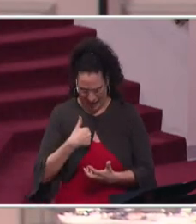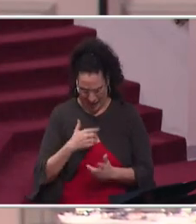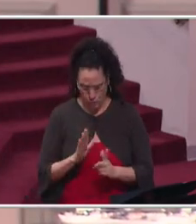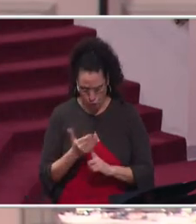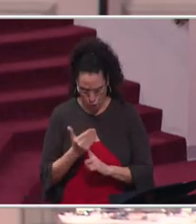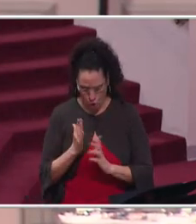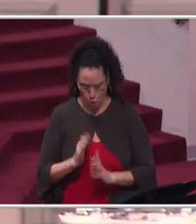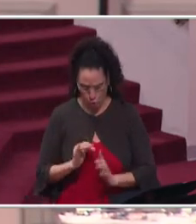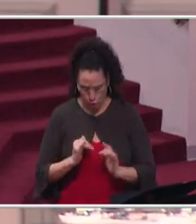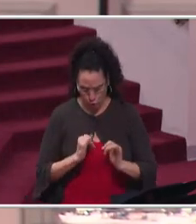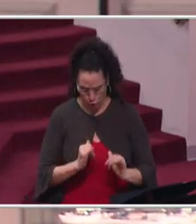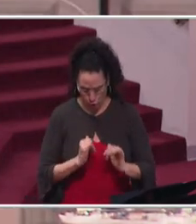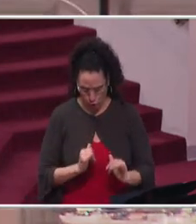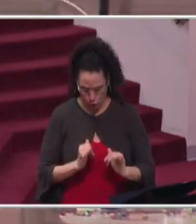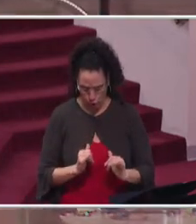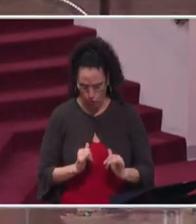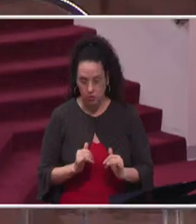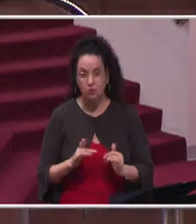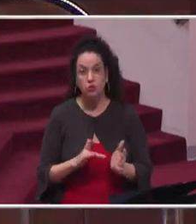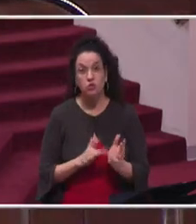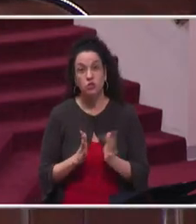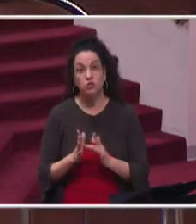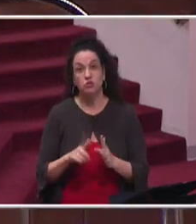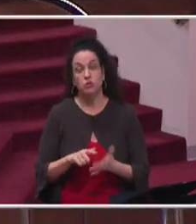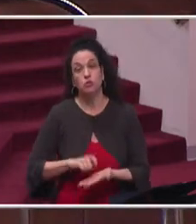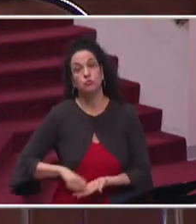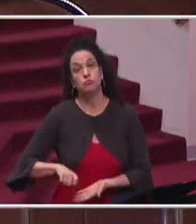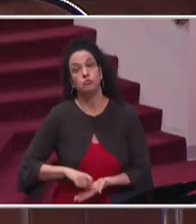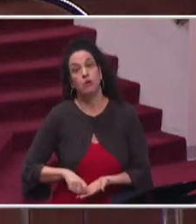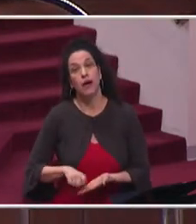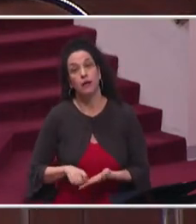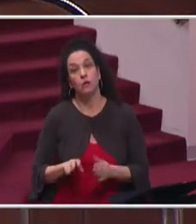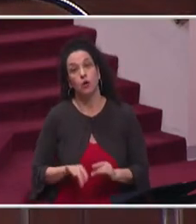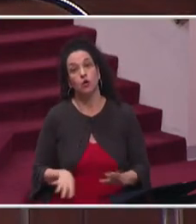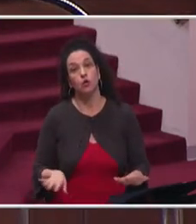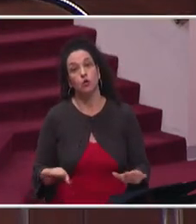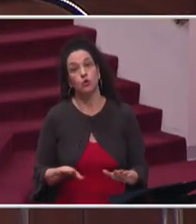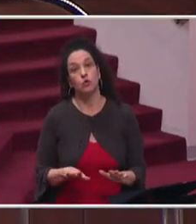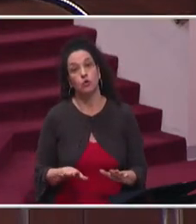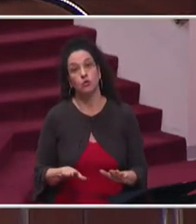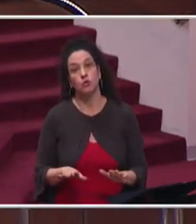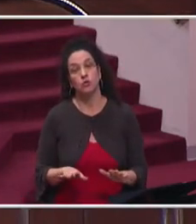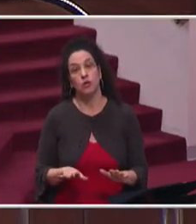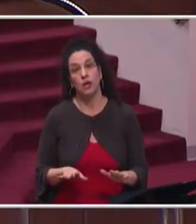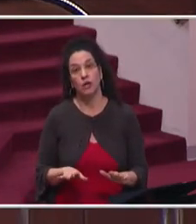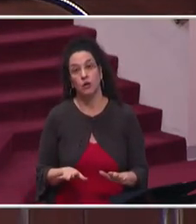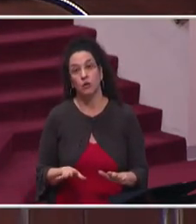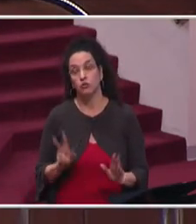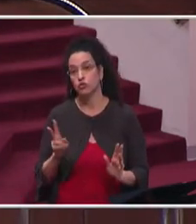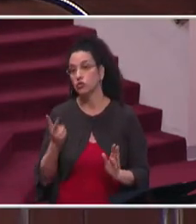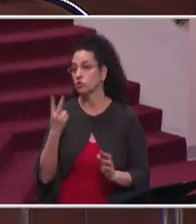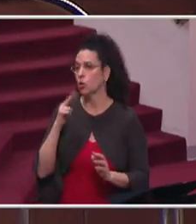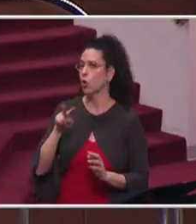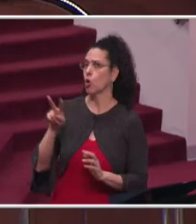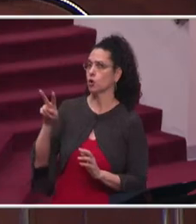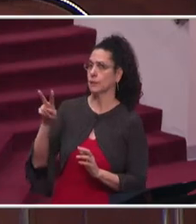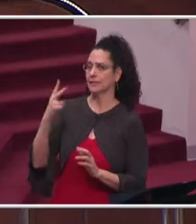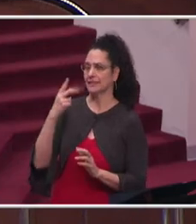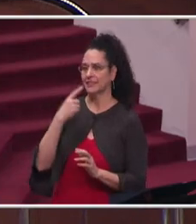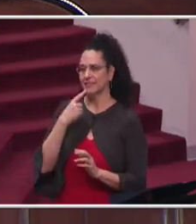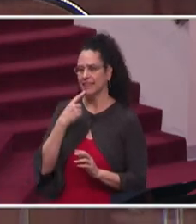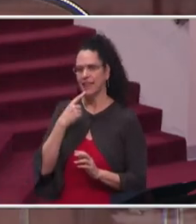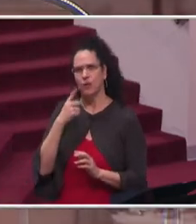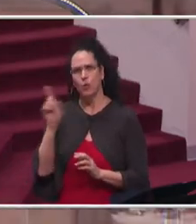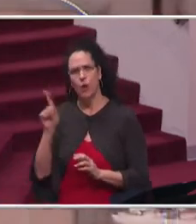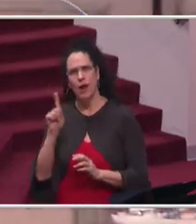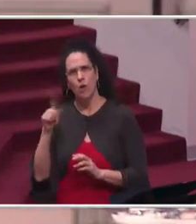the ground. And then all of a sudden, he looked up, and he says to her, where are your accusers? And they were all gone. And Jesus